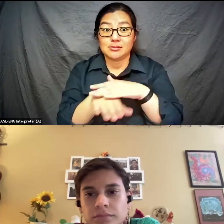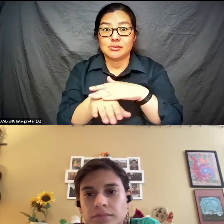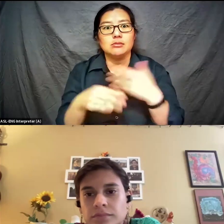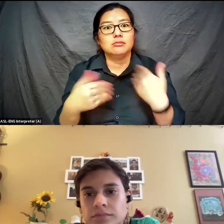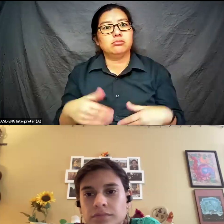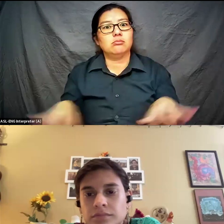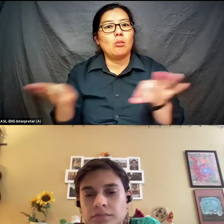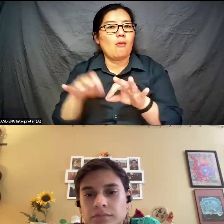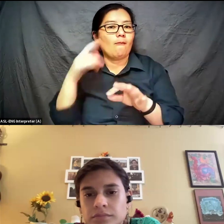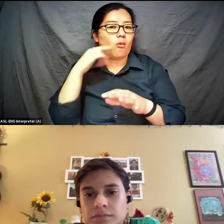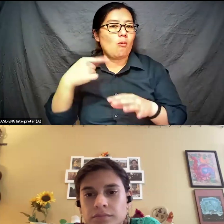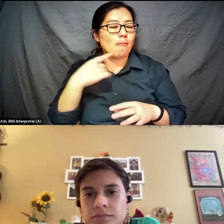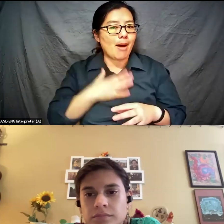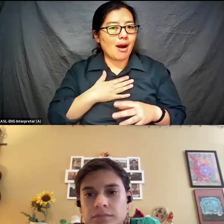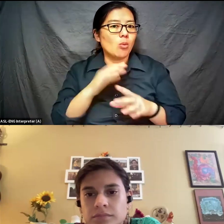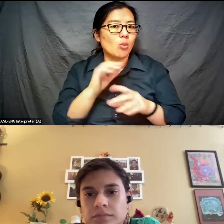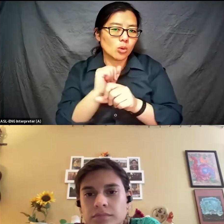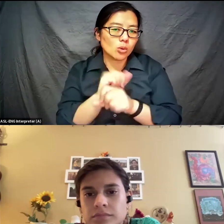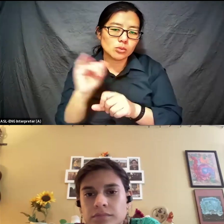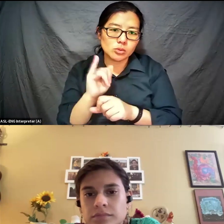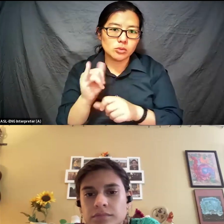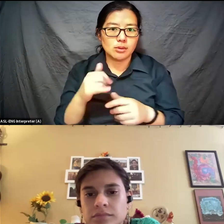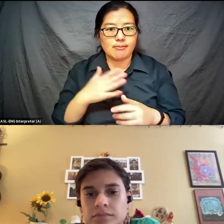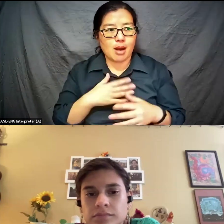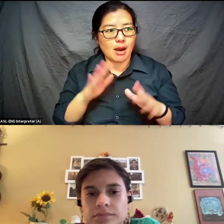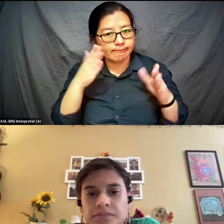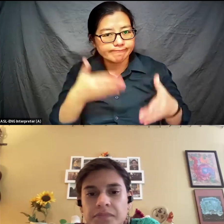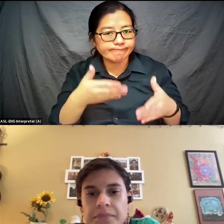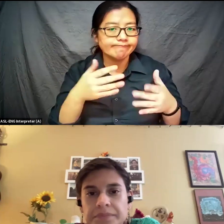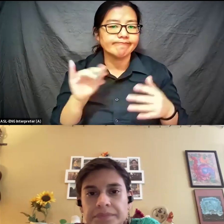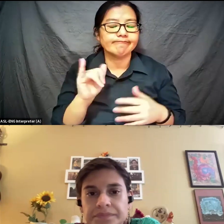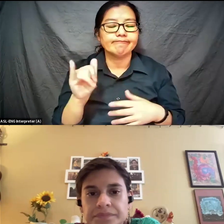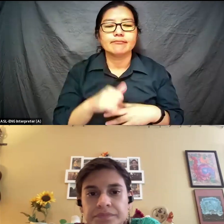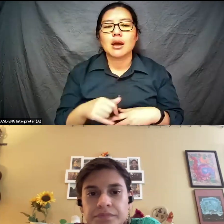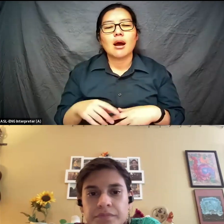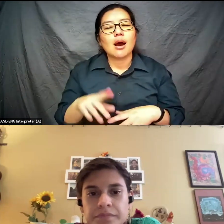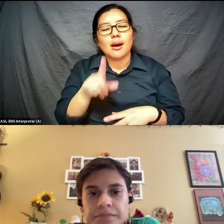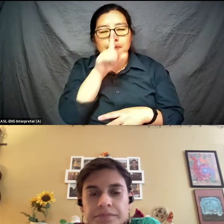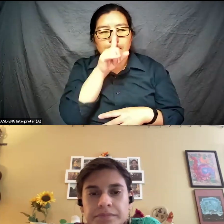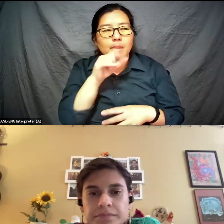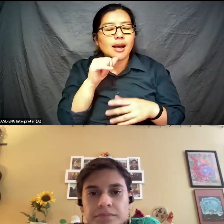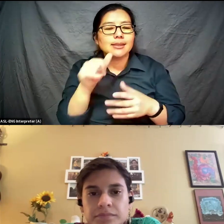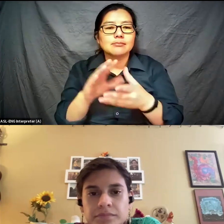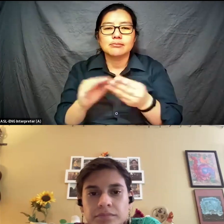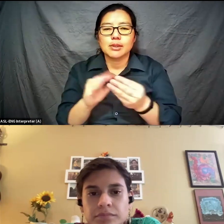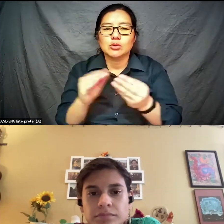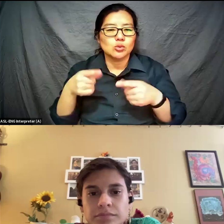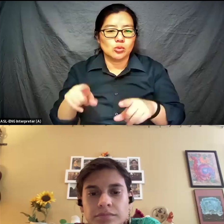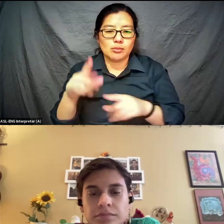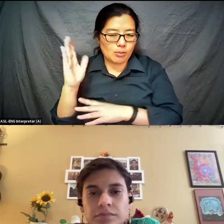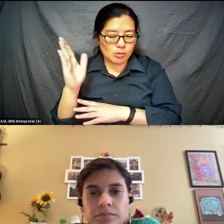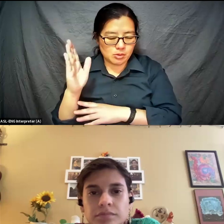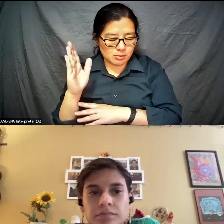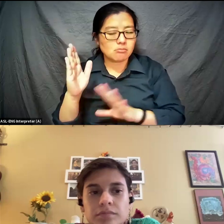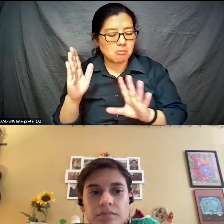experiences to have these stories told, but so that we can support each other and help each other get the things that we need.